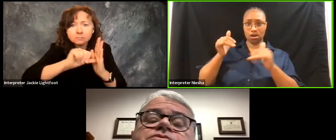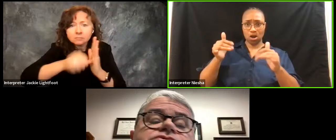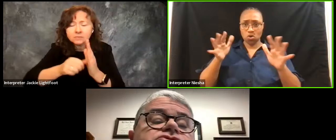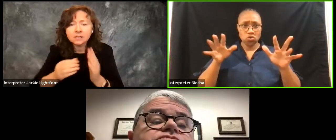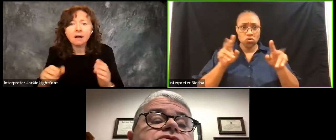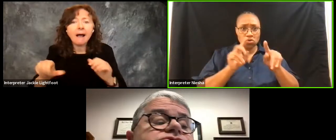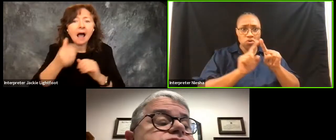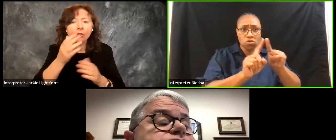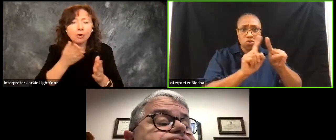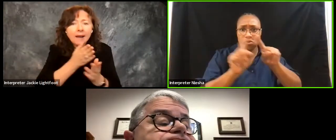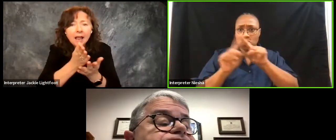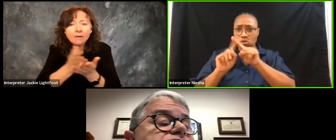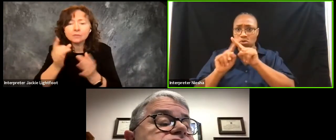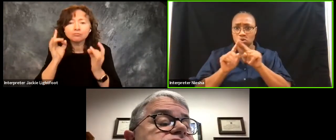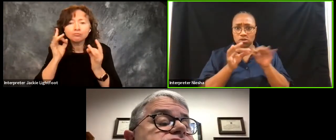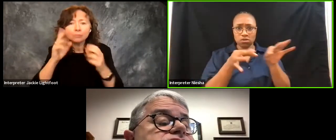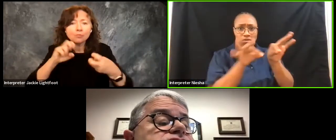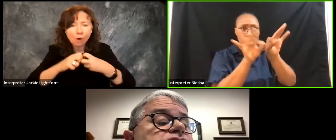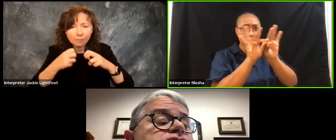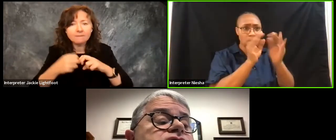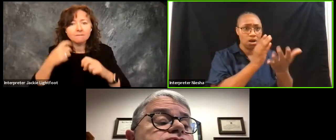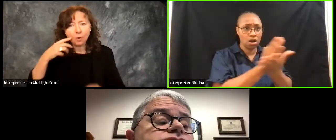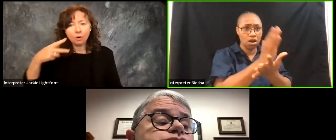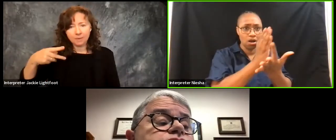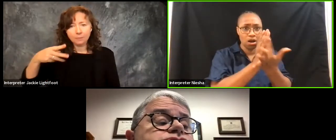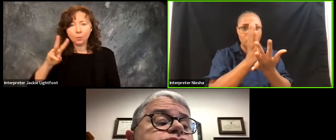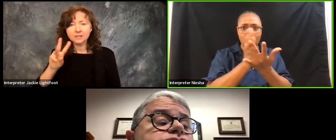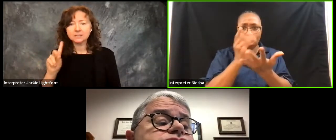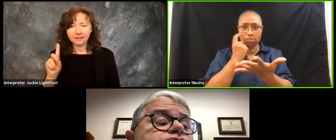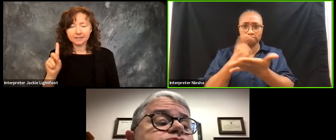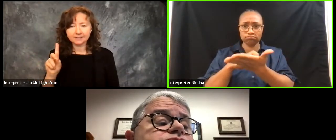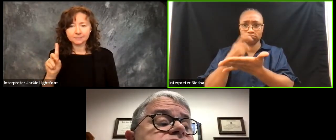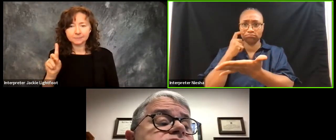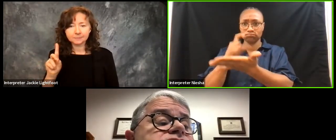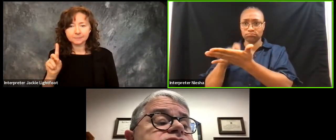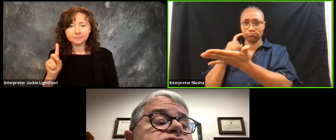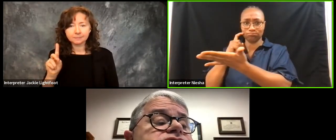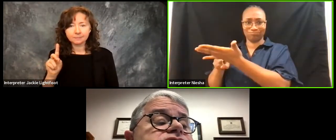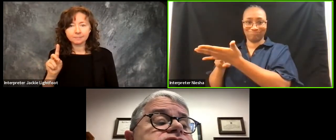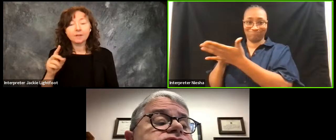for people with disabilities. Online registration systems,